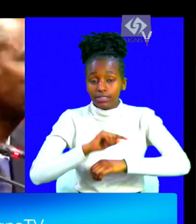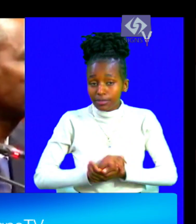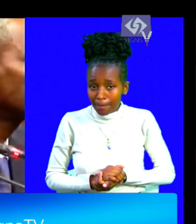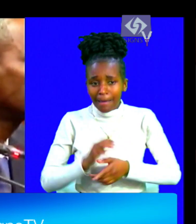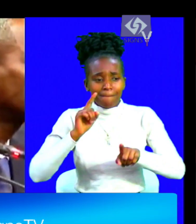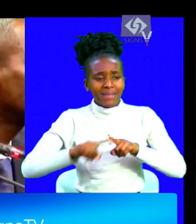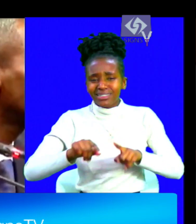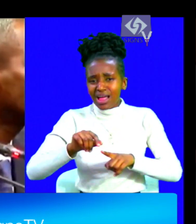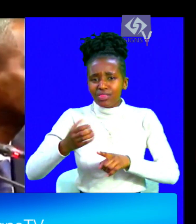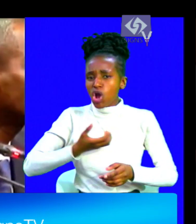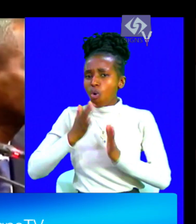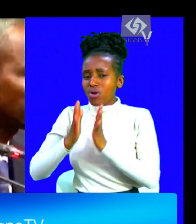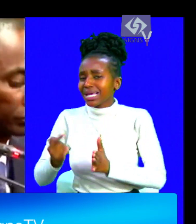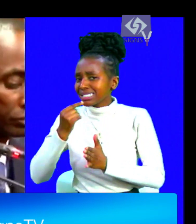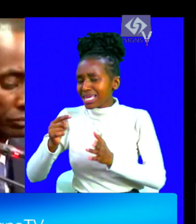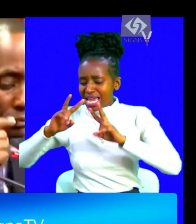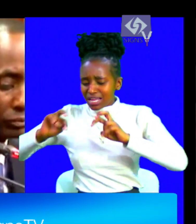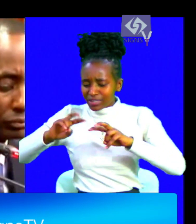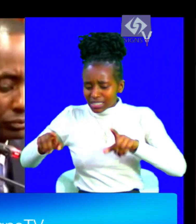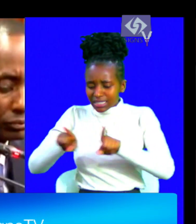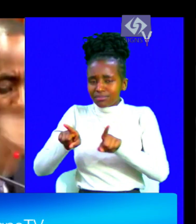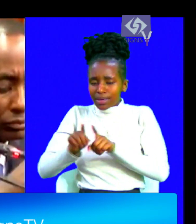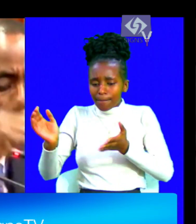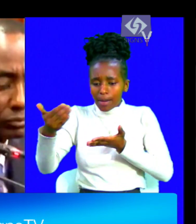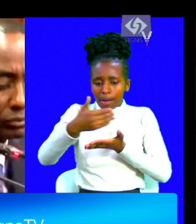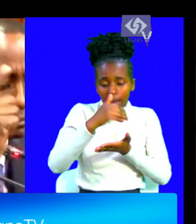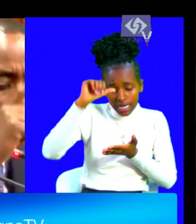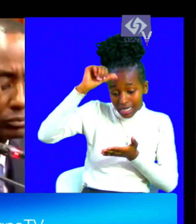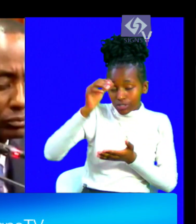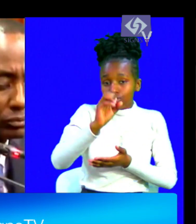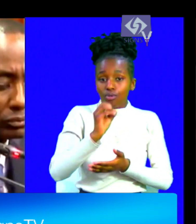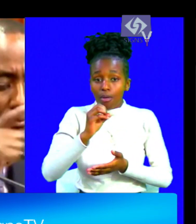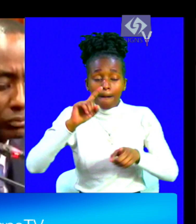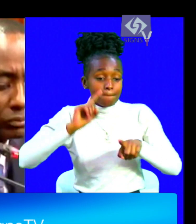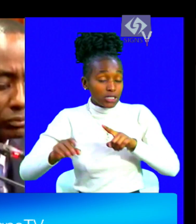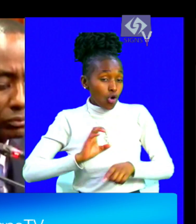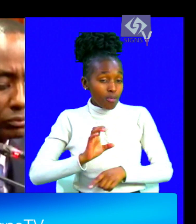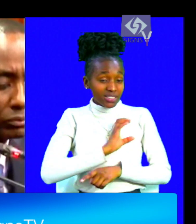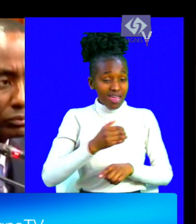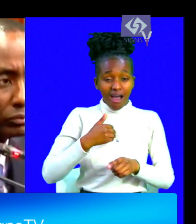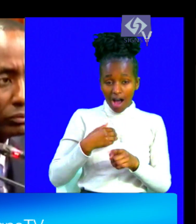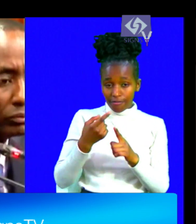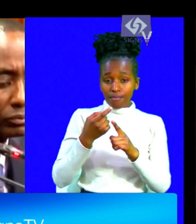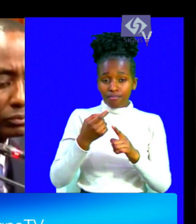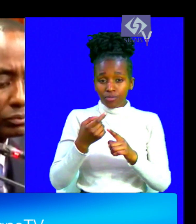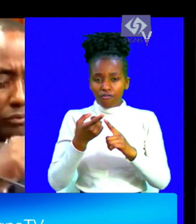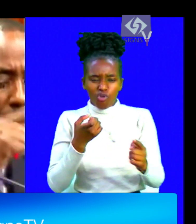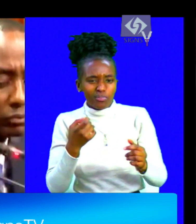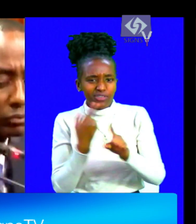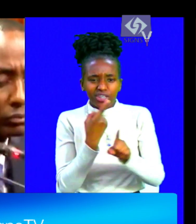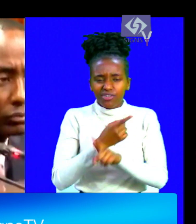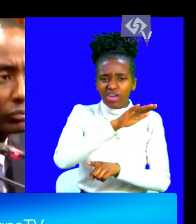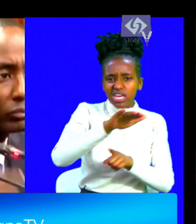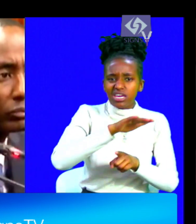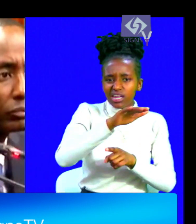don't collect intelligence and the rest. This committee is made up of the PS Interior. This committee is made up